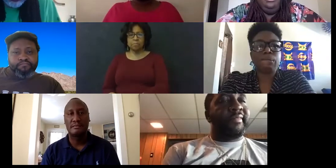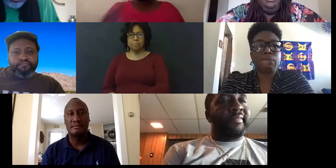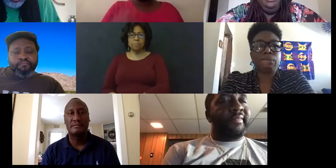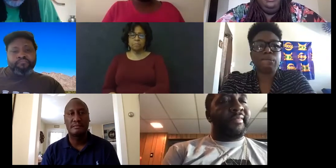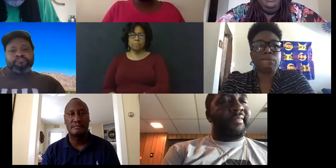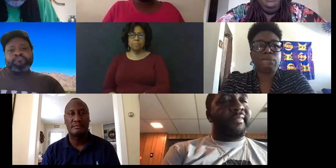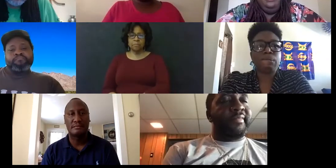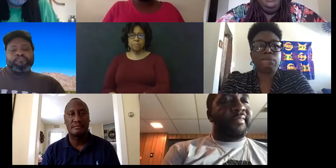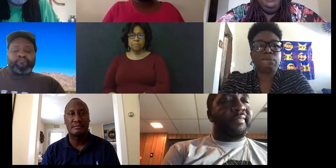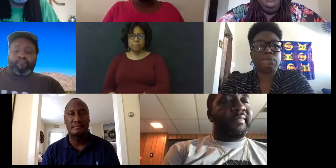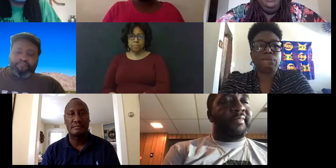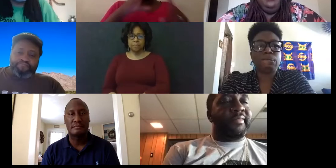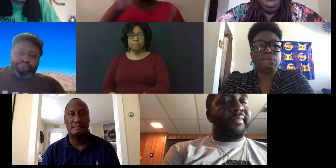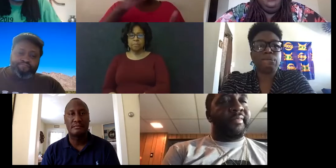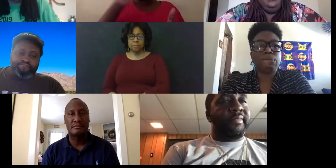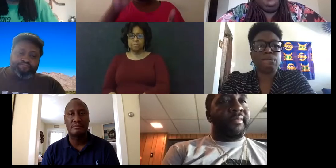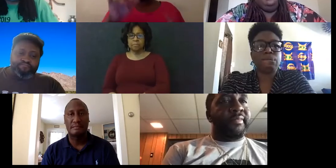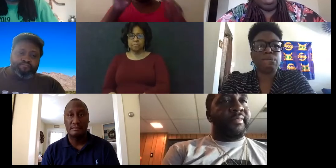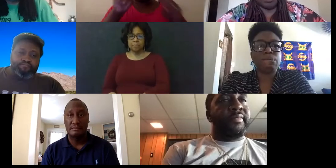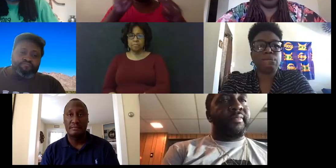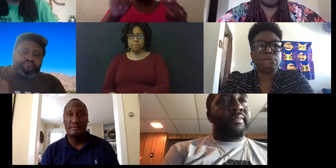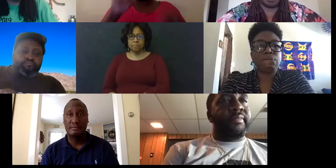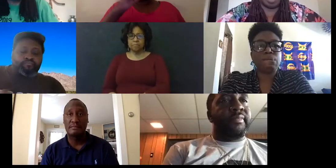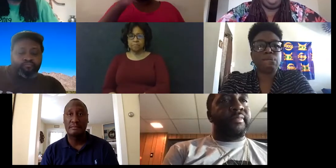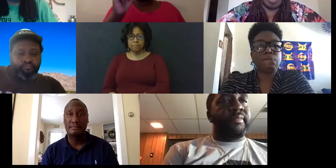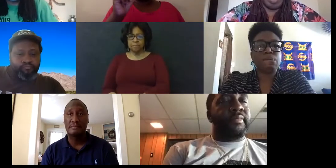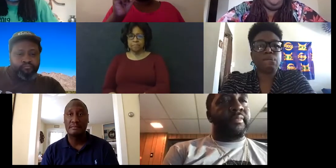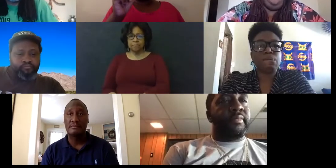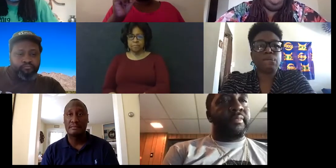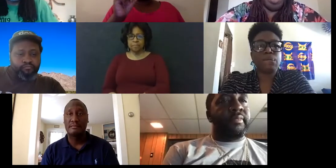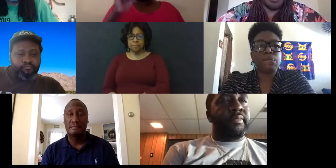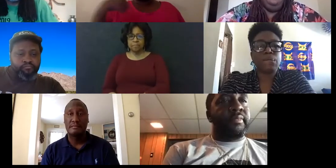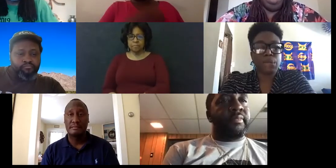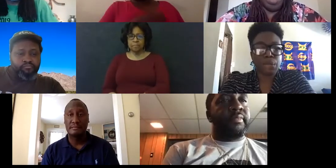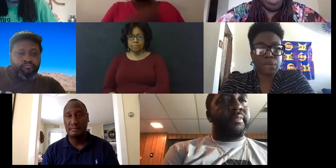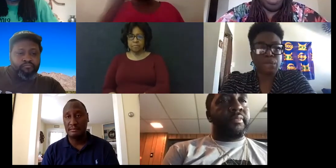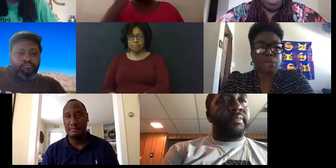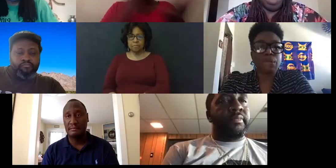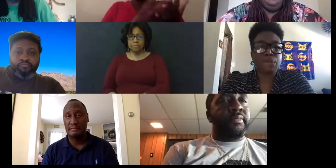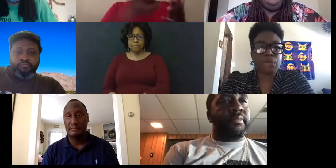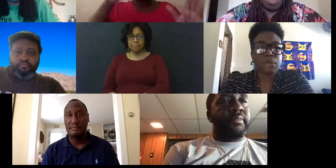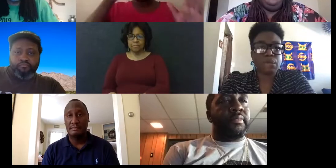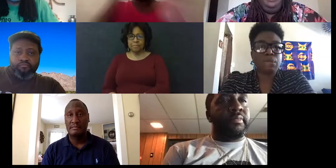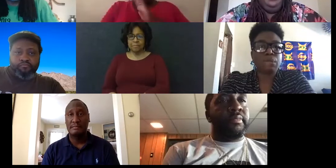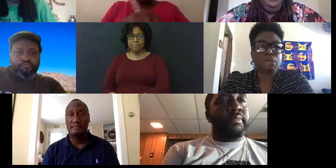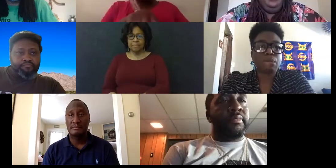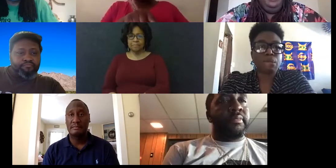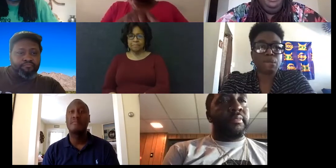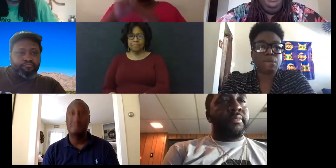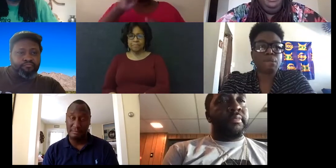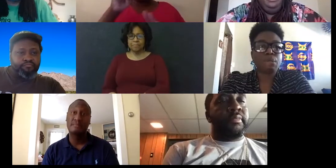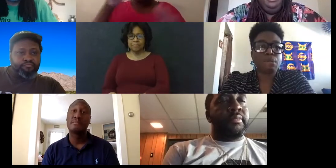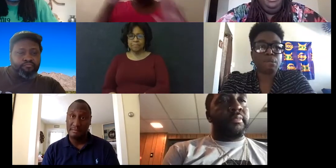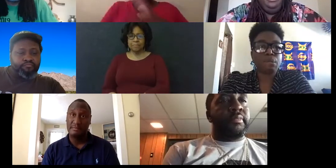have to look at it and think, it wasn't just something. We witnessed a murder, you know. It was a murder. He was murdered